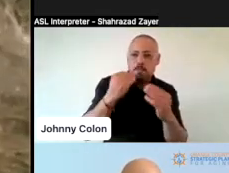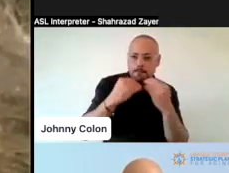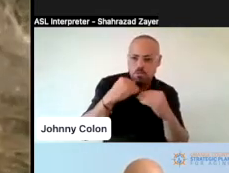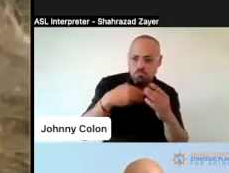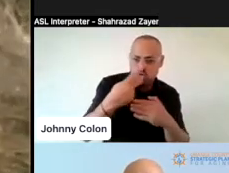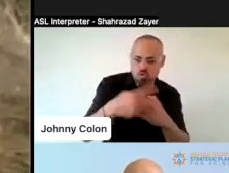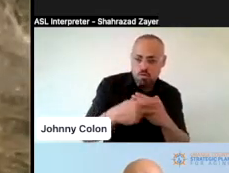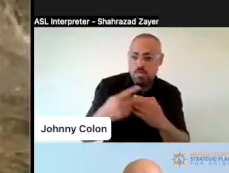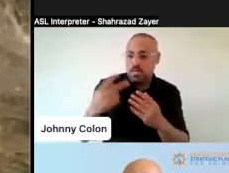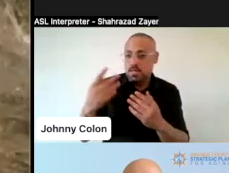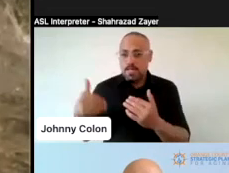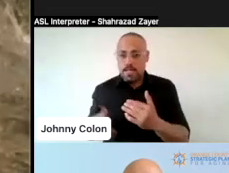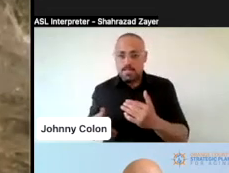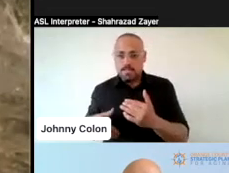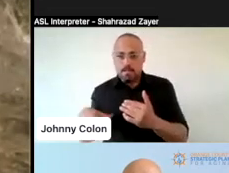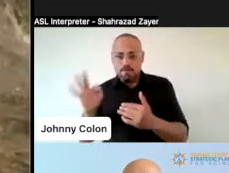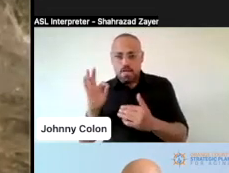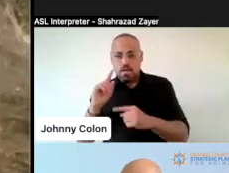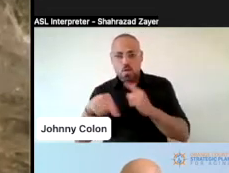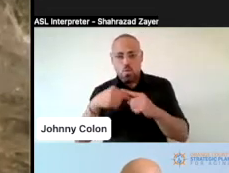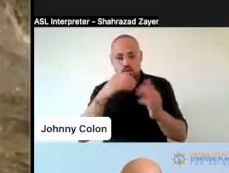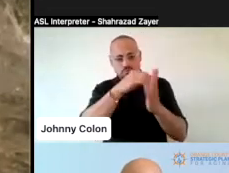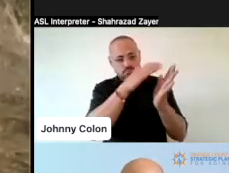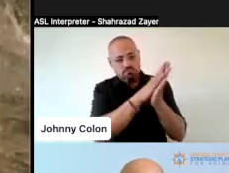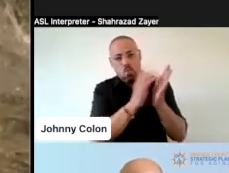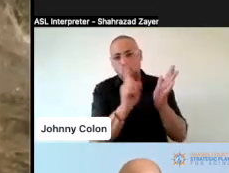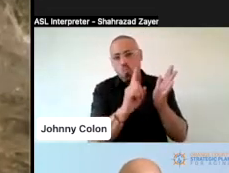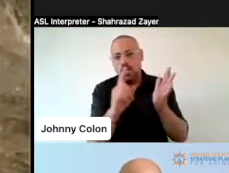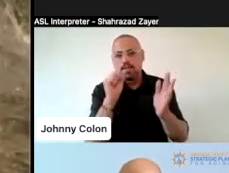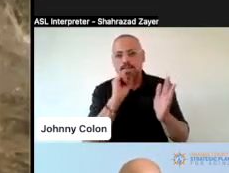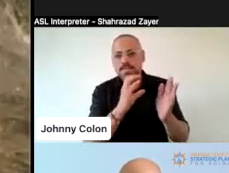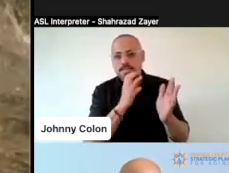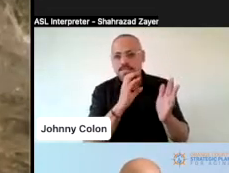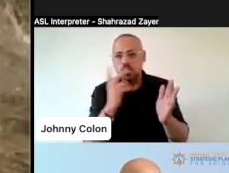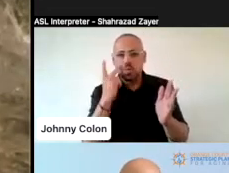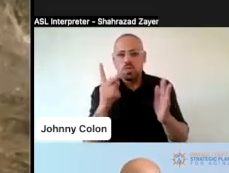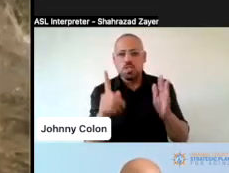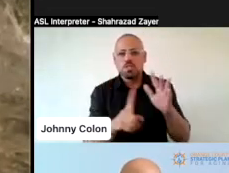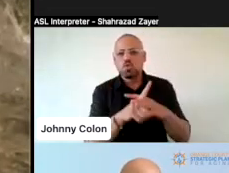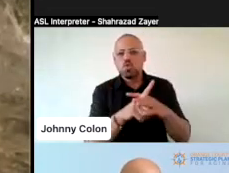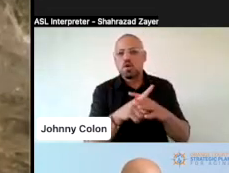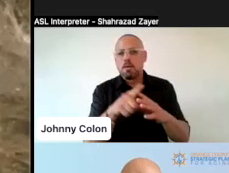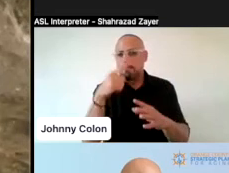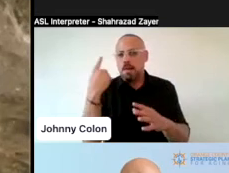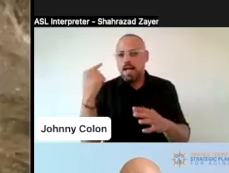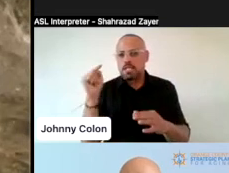from the data is when we map where the senior centers are, you'll see them show up as dots, black dots.